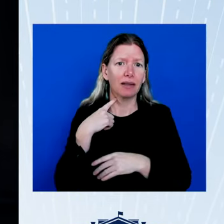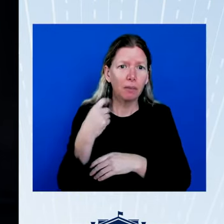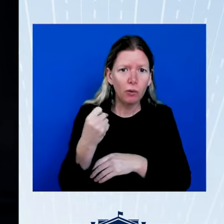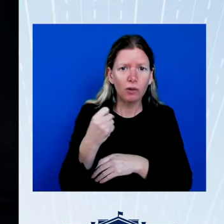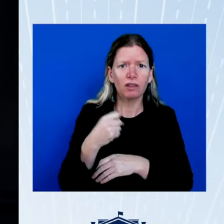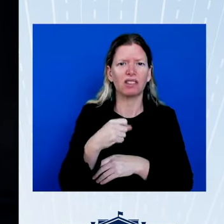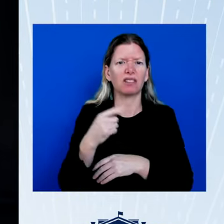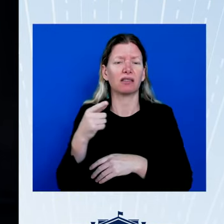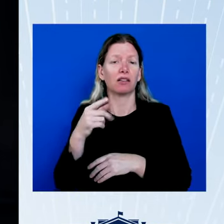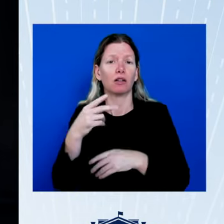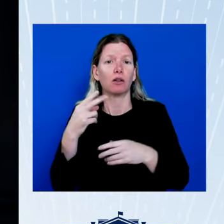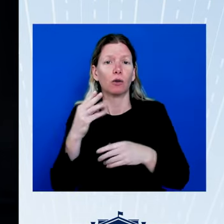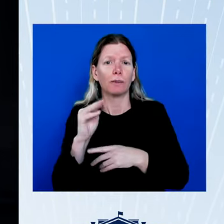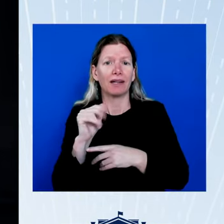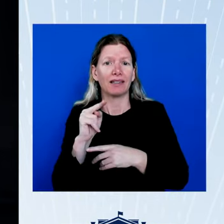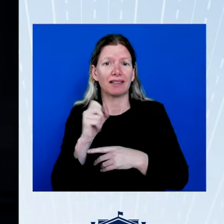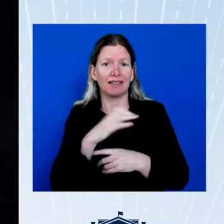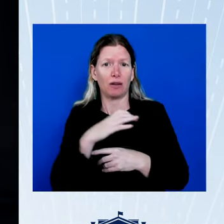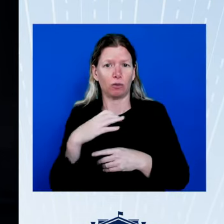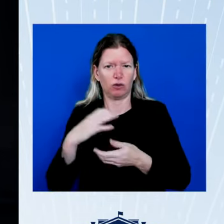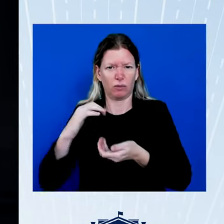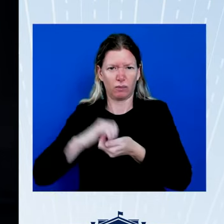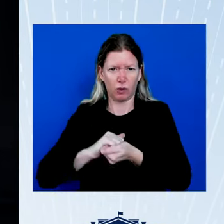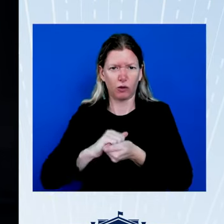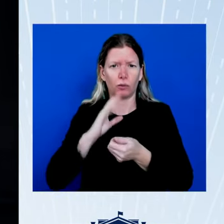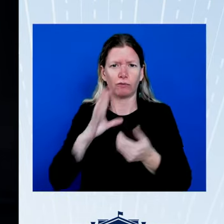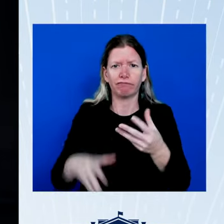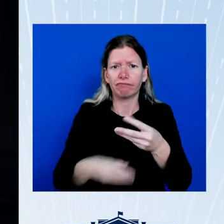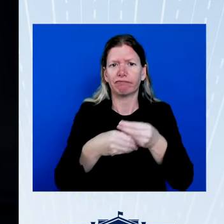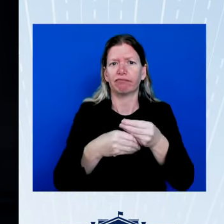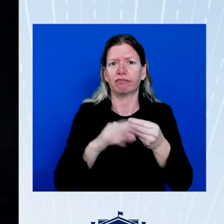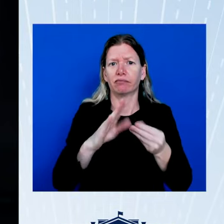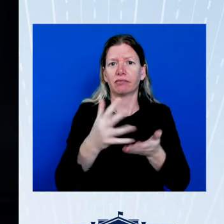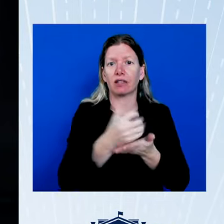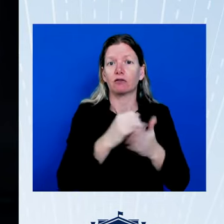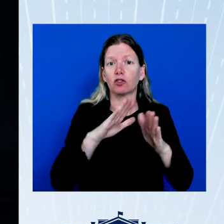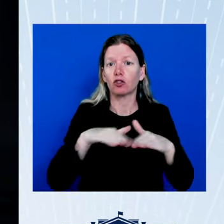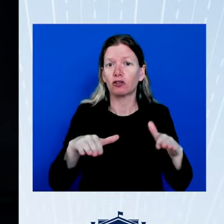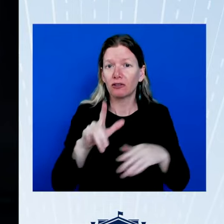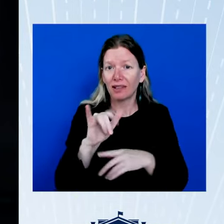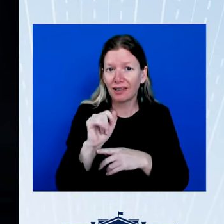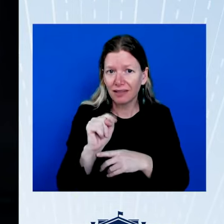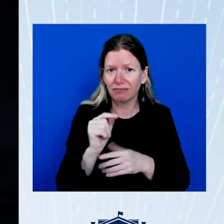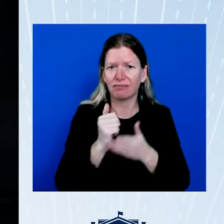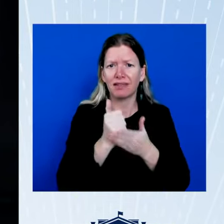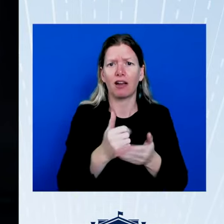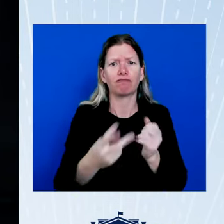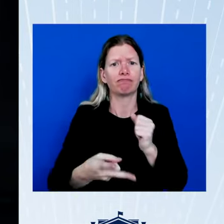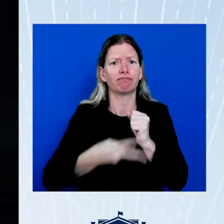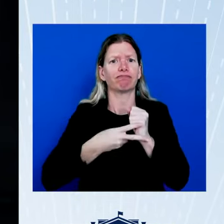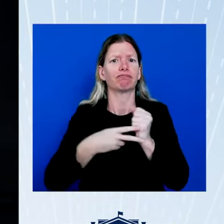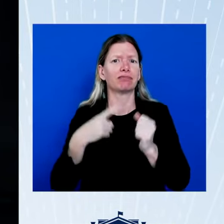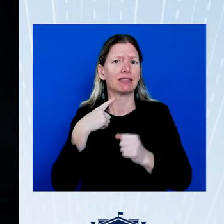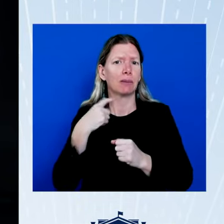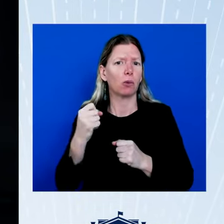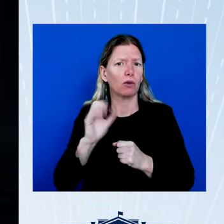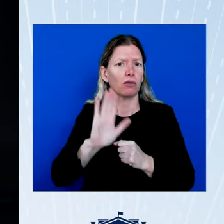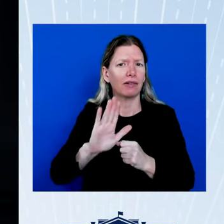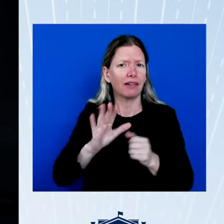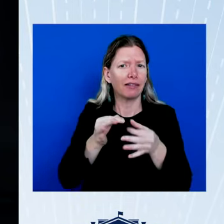literature to help preserve and sustain the Samoan language, as well as its culture and community